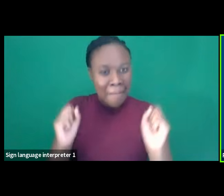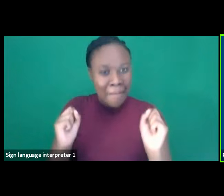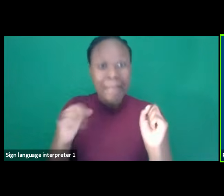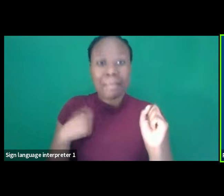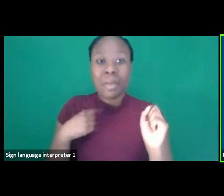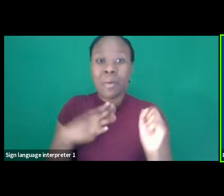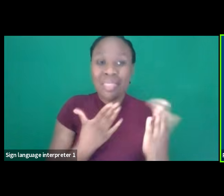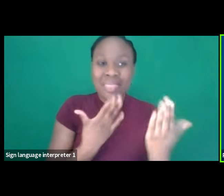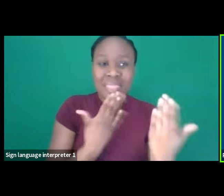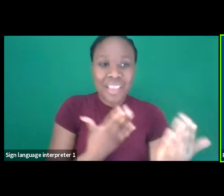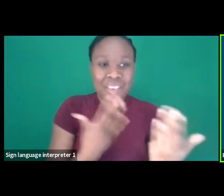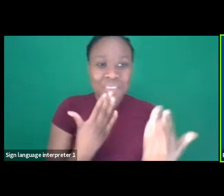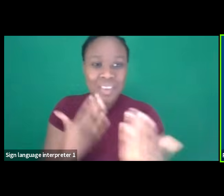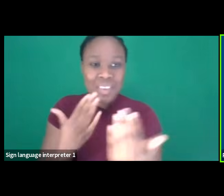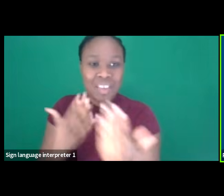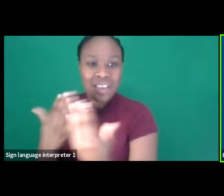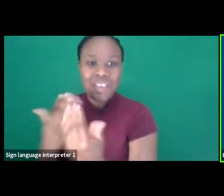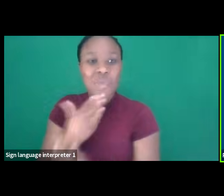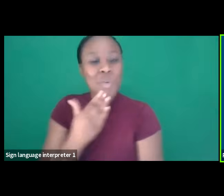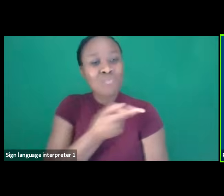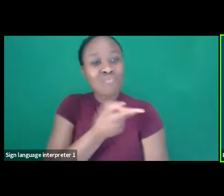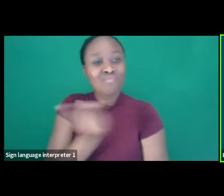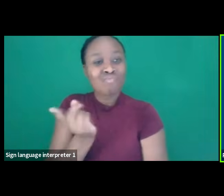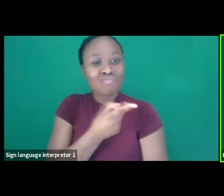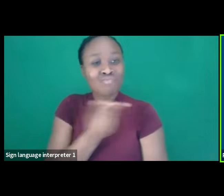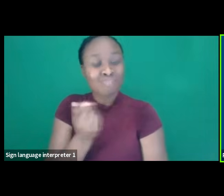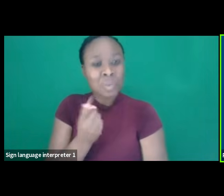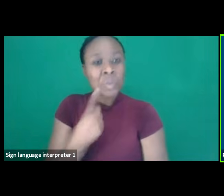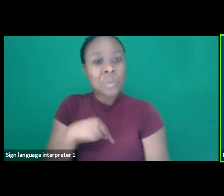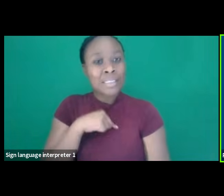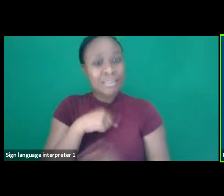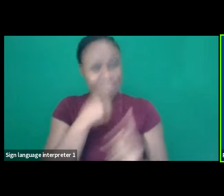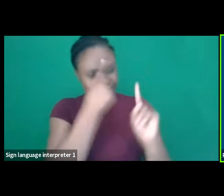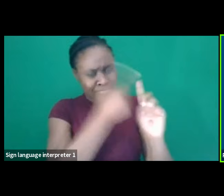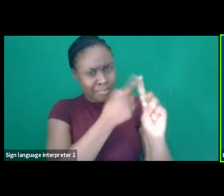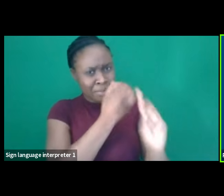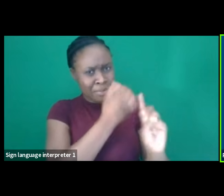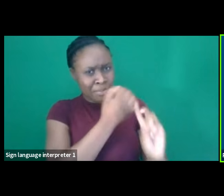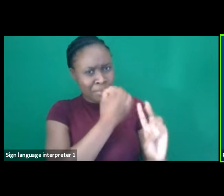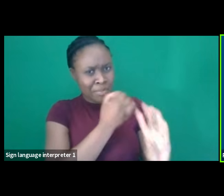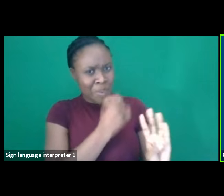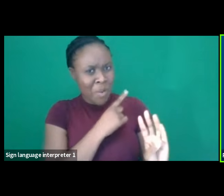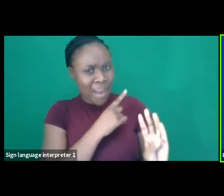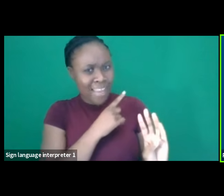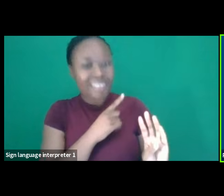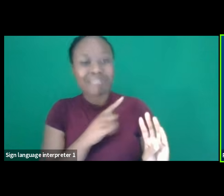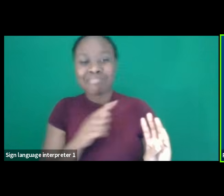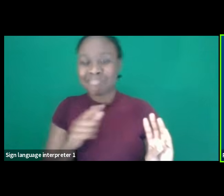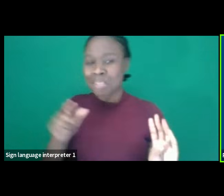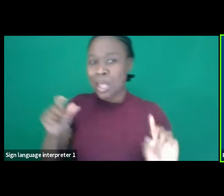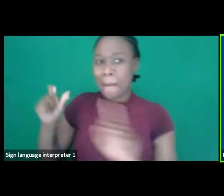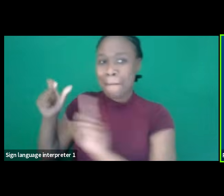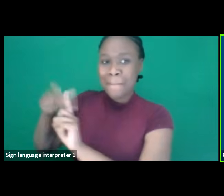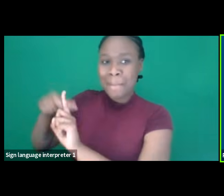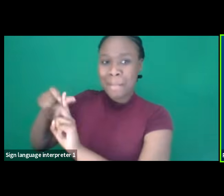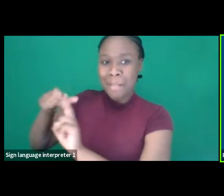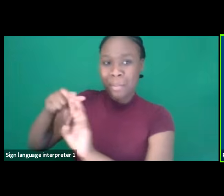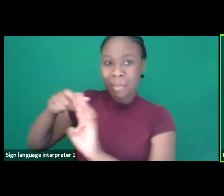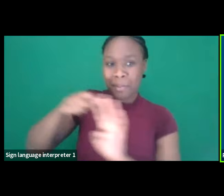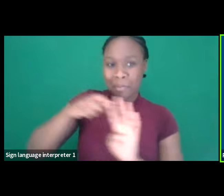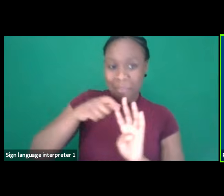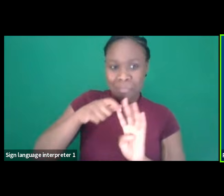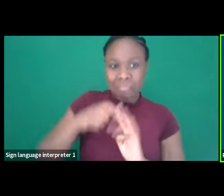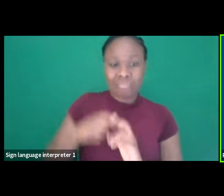people who have made possible for us to achieve our objectives today successfully. The leadership of